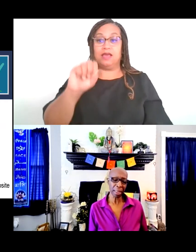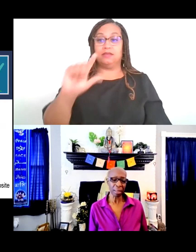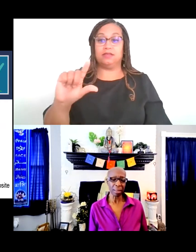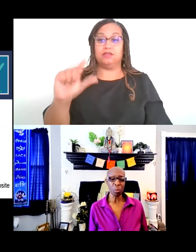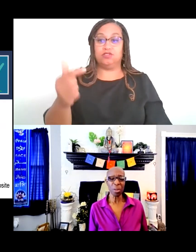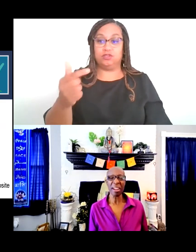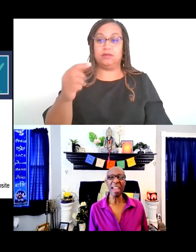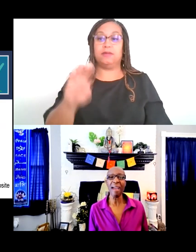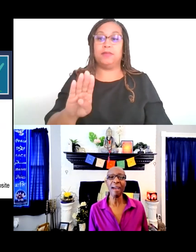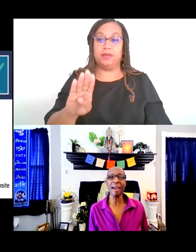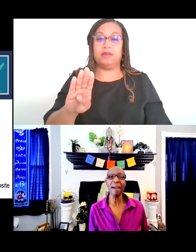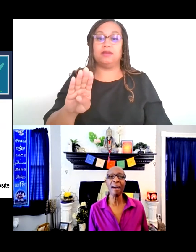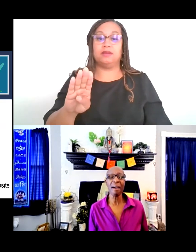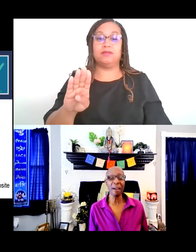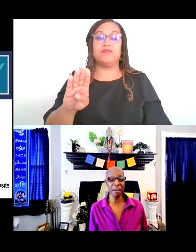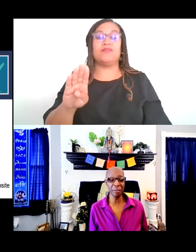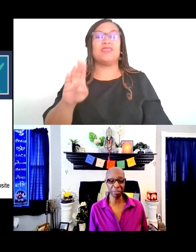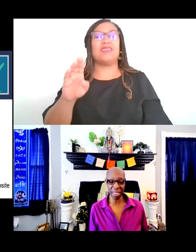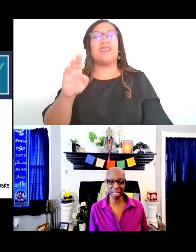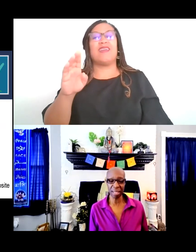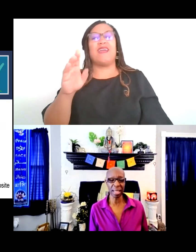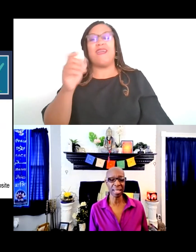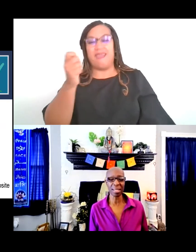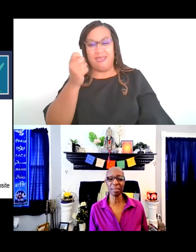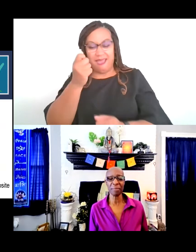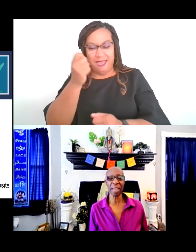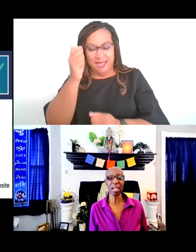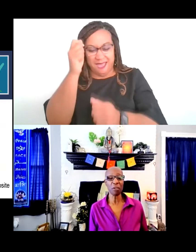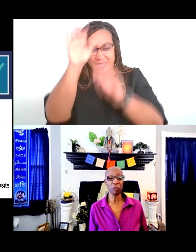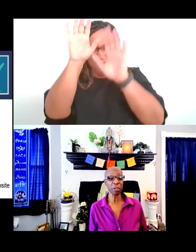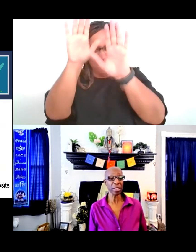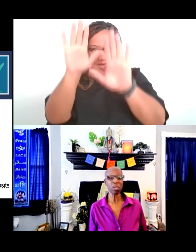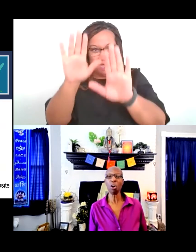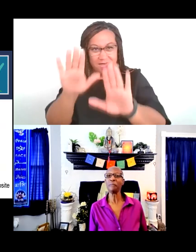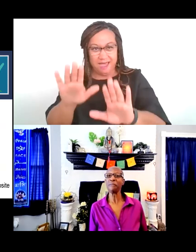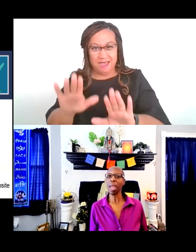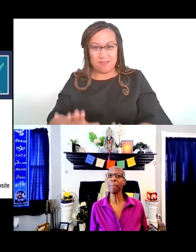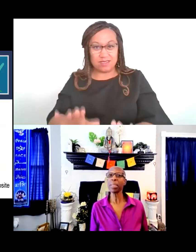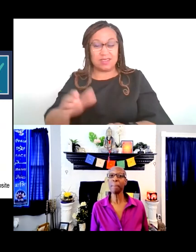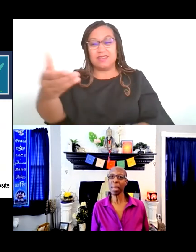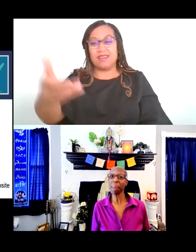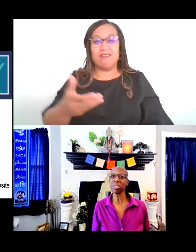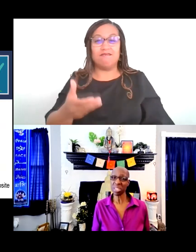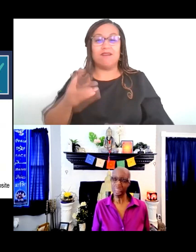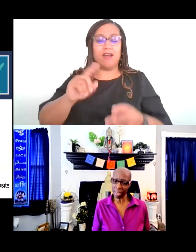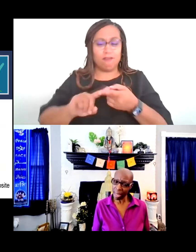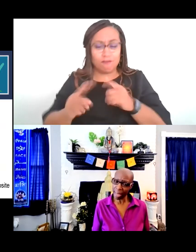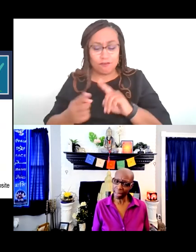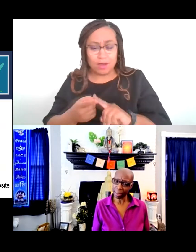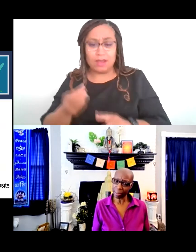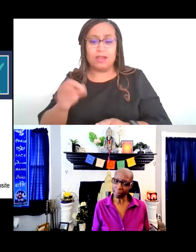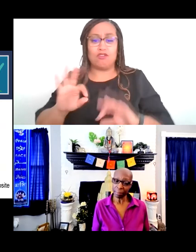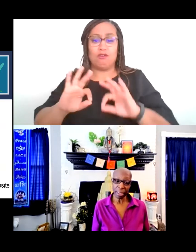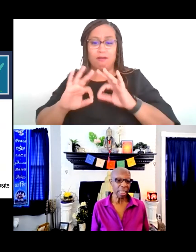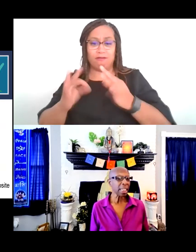CSLGB, where every Sunday is an invite a friend or family member